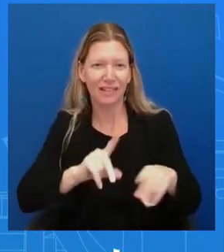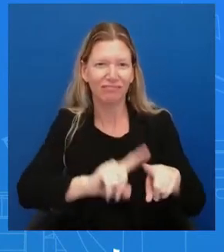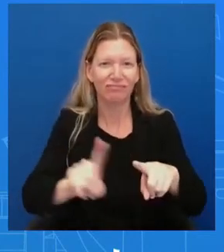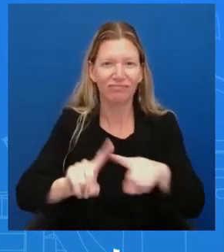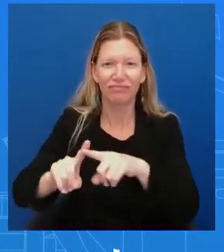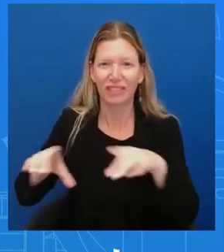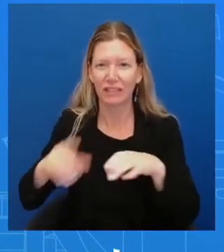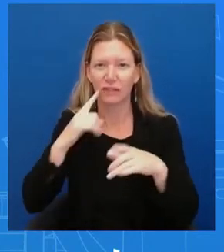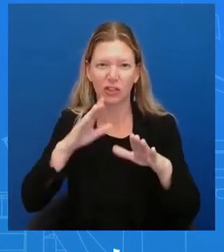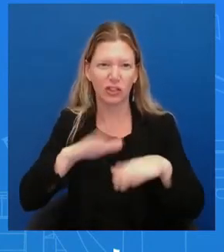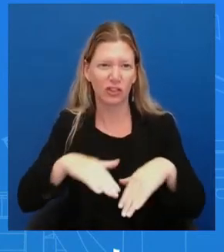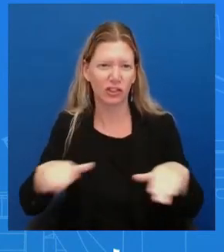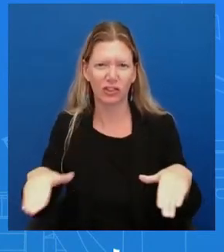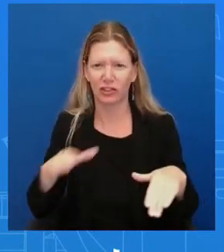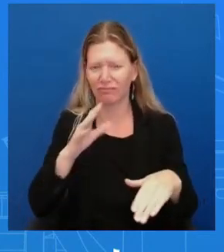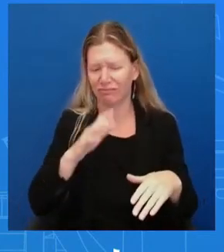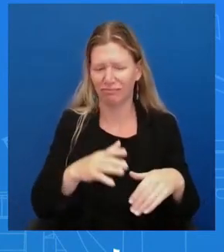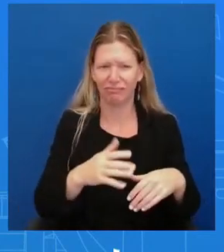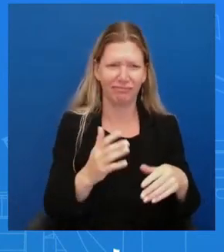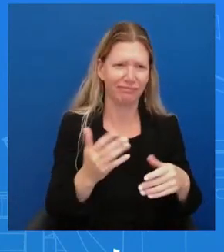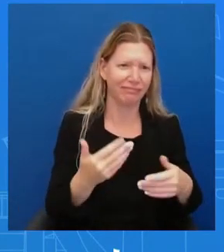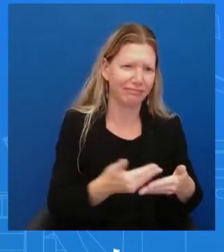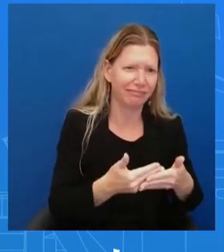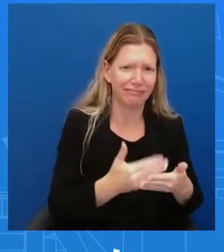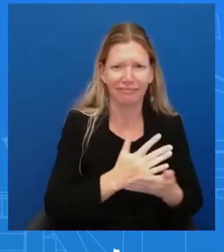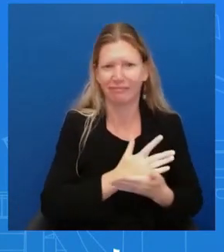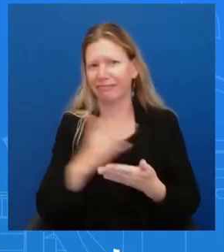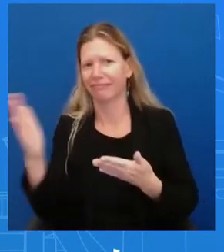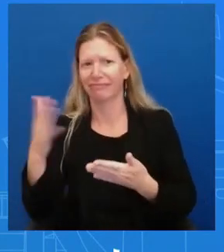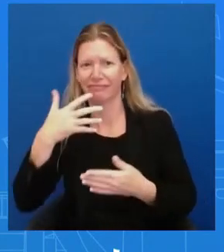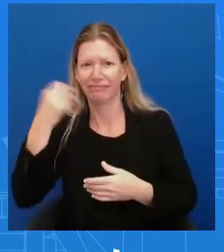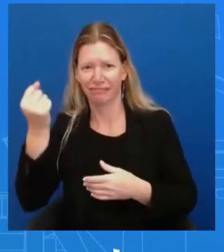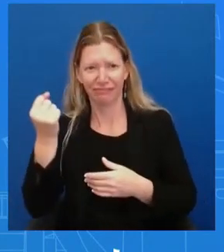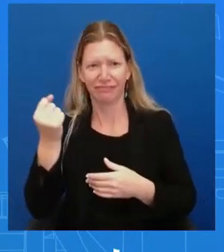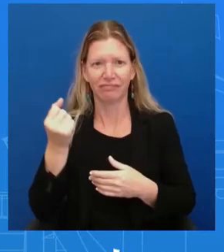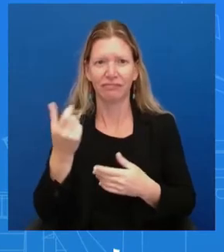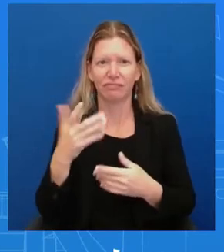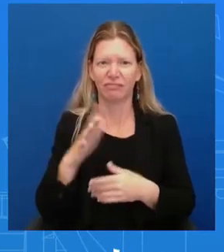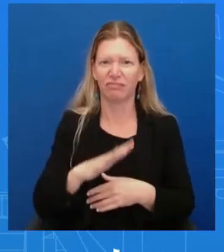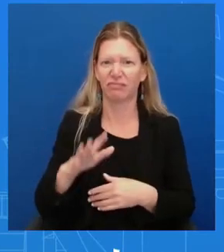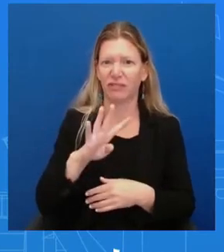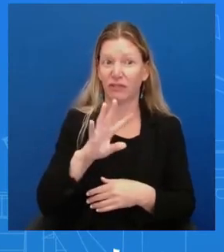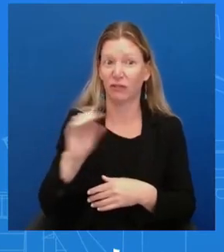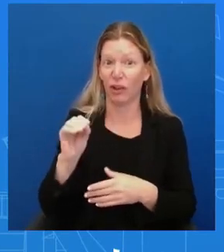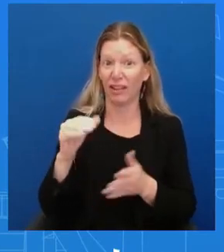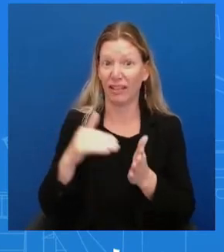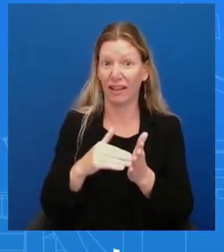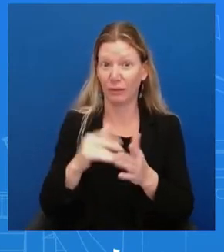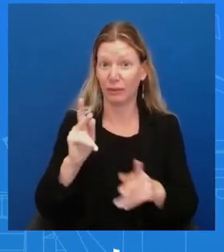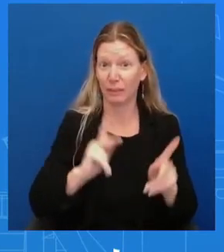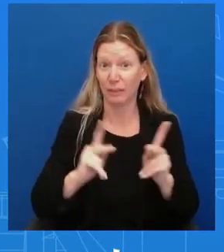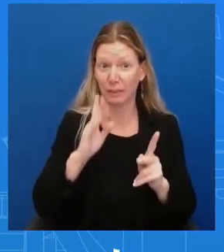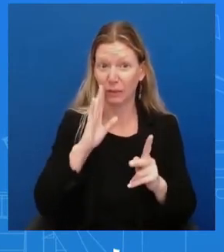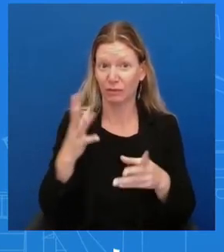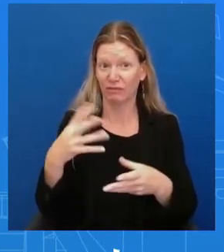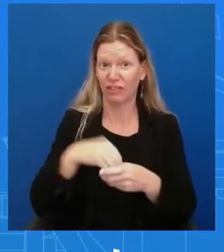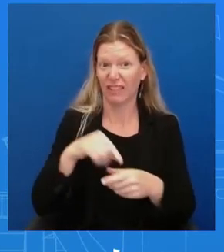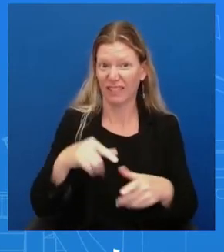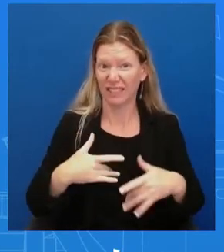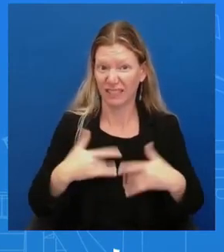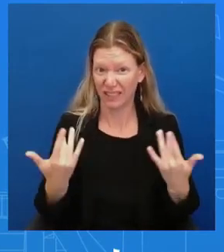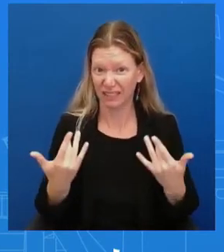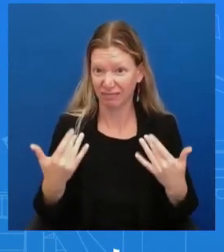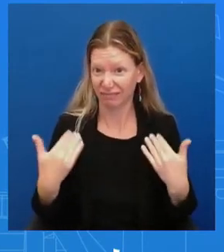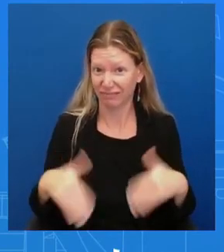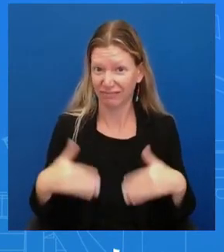approximately 40,000 people will take part in this year's event. 40,000 people. We do want to say a special